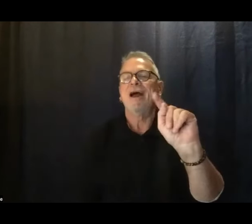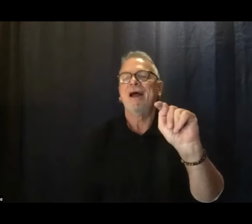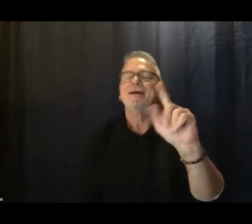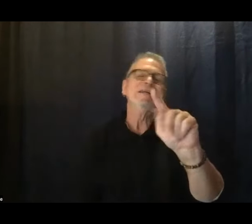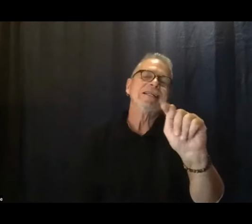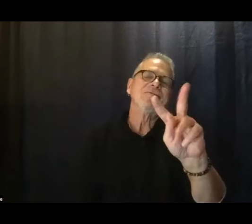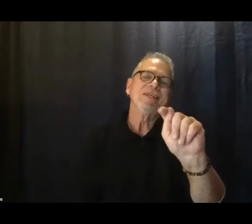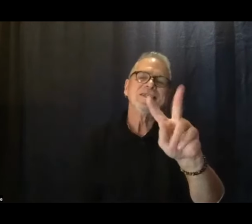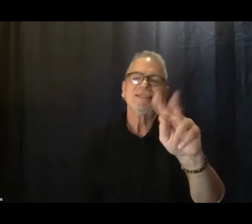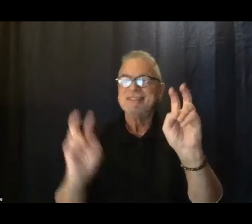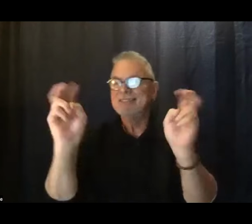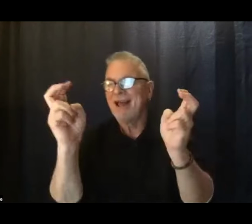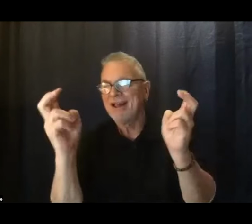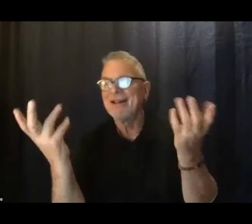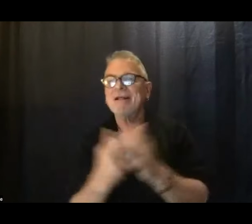should be fingerspelled.